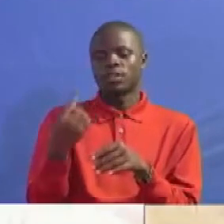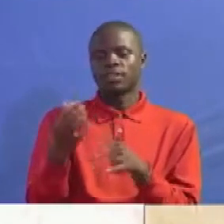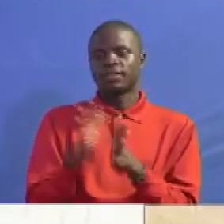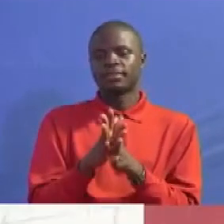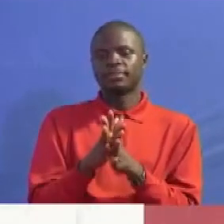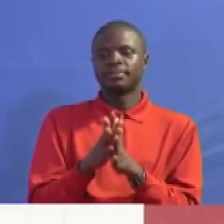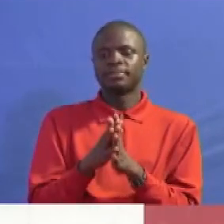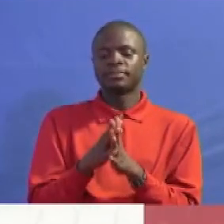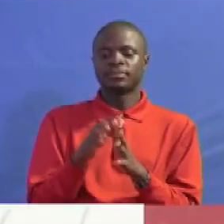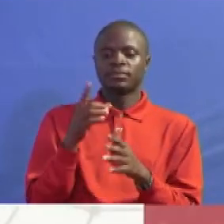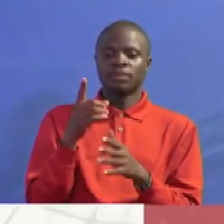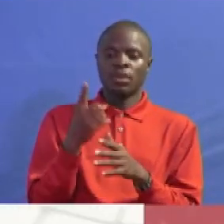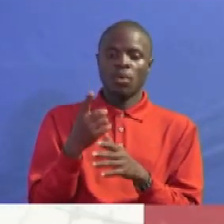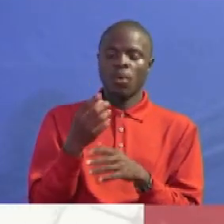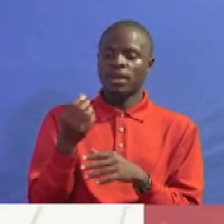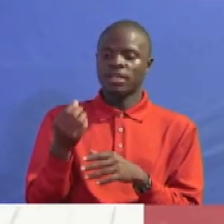formula.